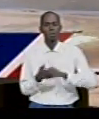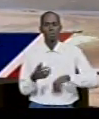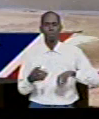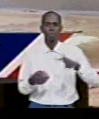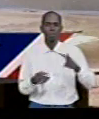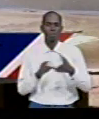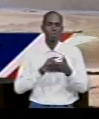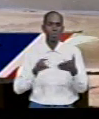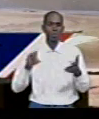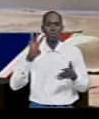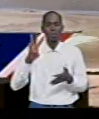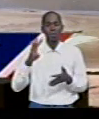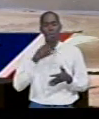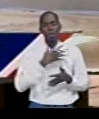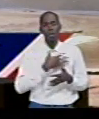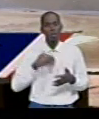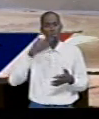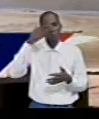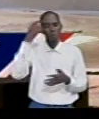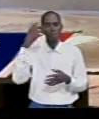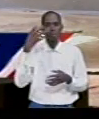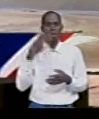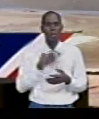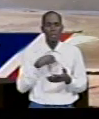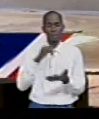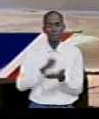that because of false brethren,